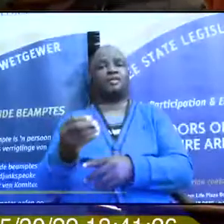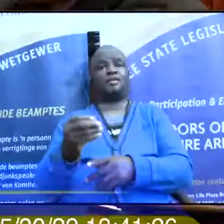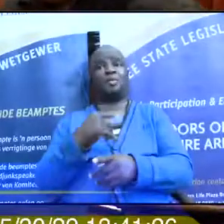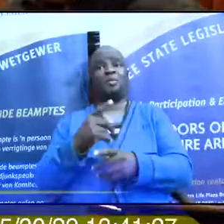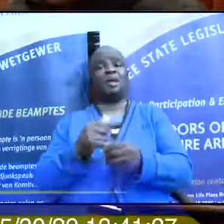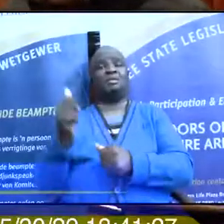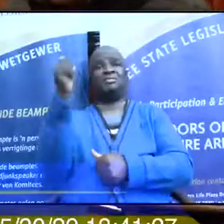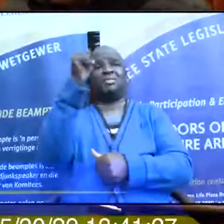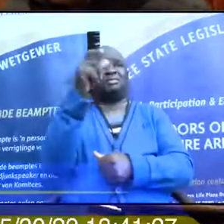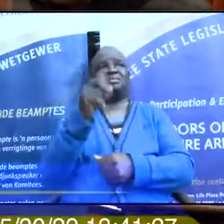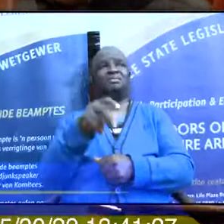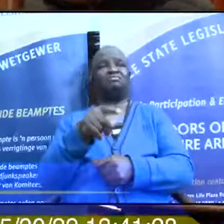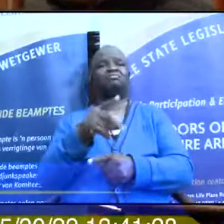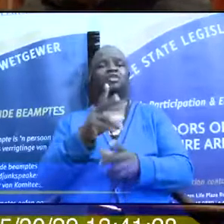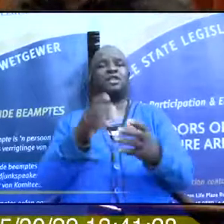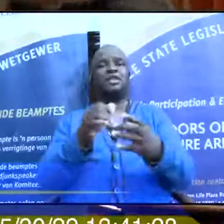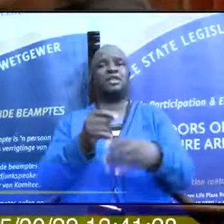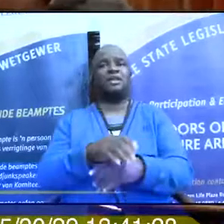sector